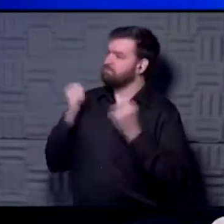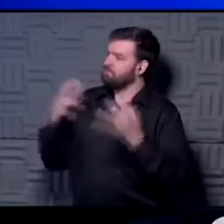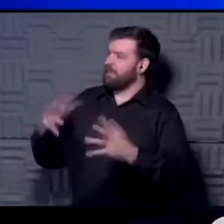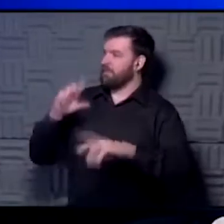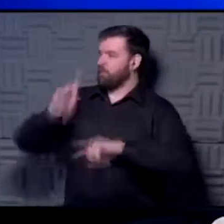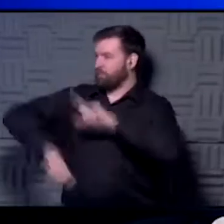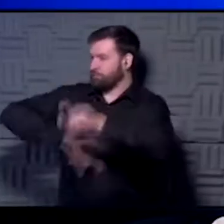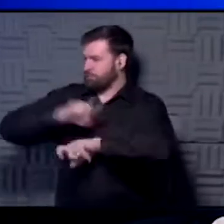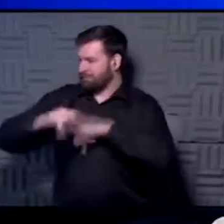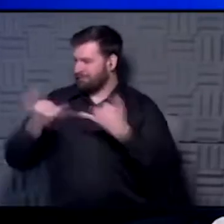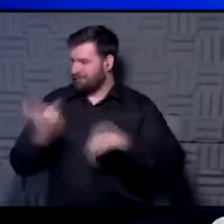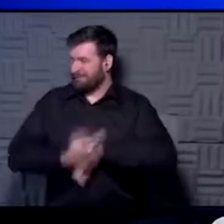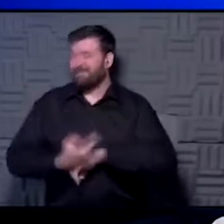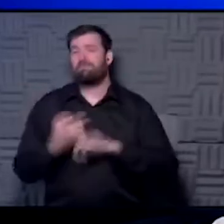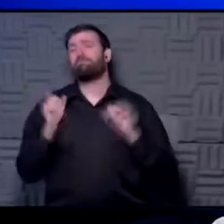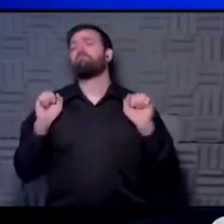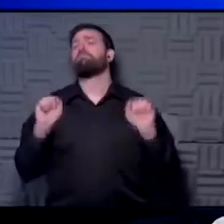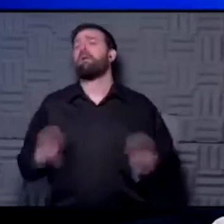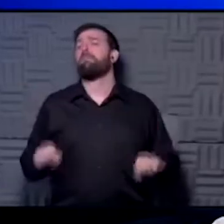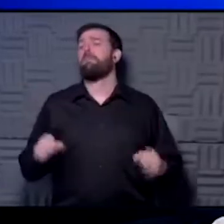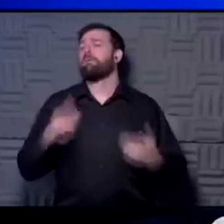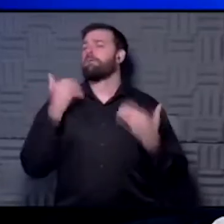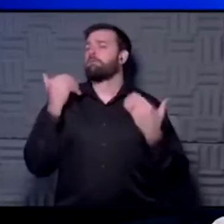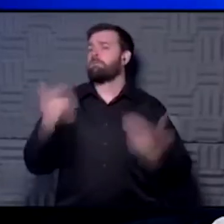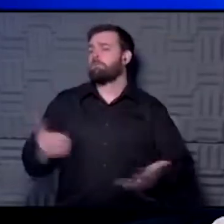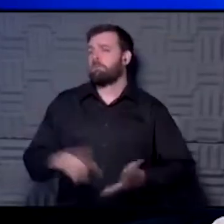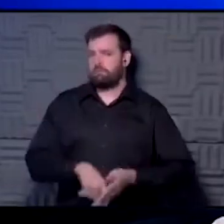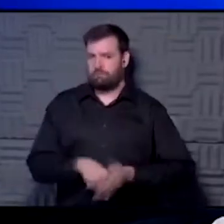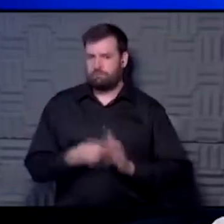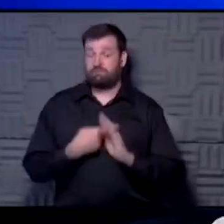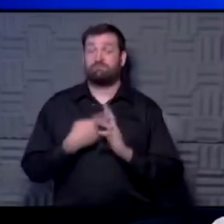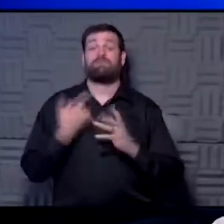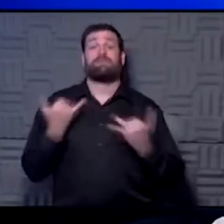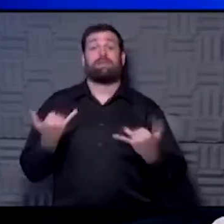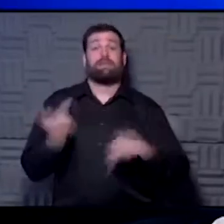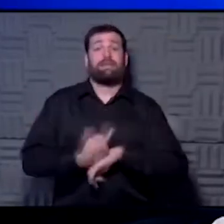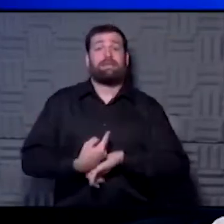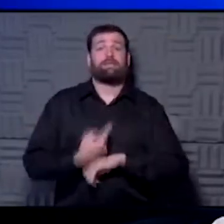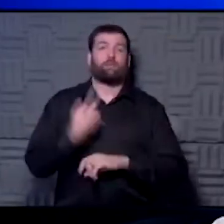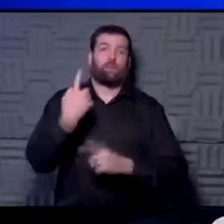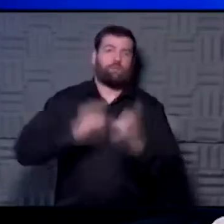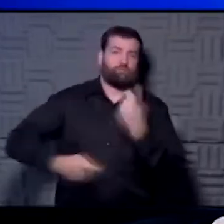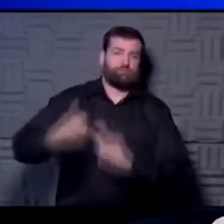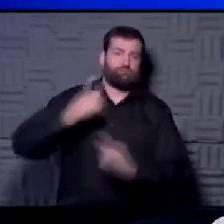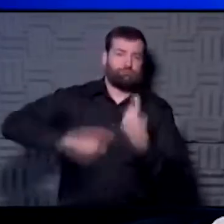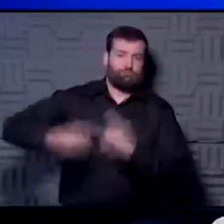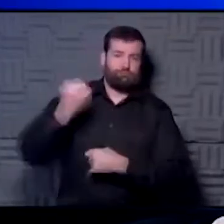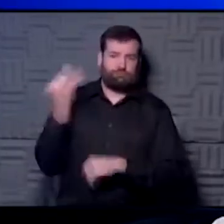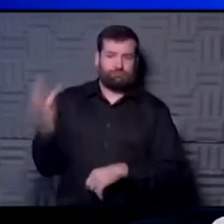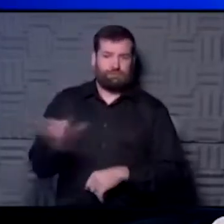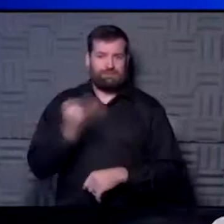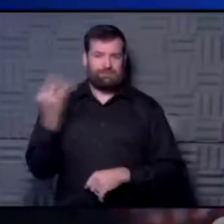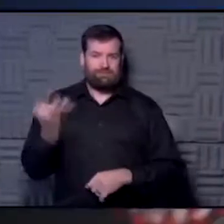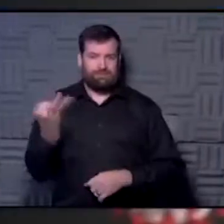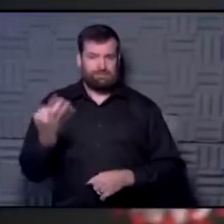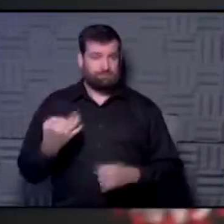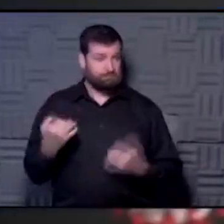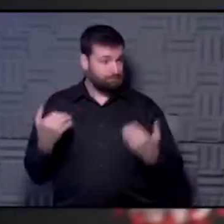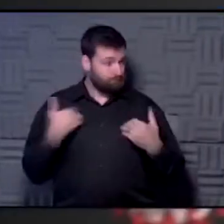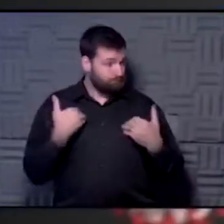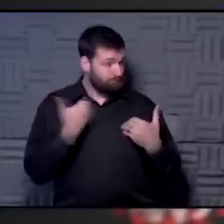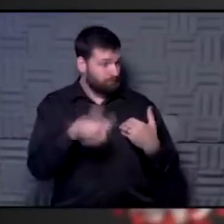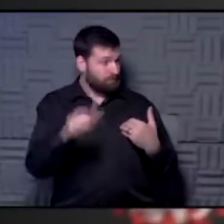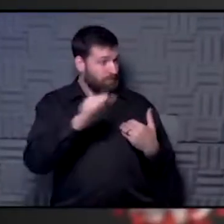out there today, so we should probably get to some of those because this is Question Friday. So, Jill, do you want to start us out? Sure. Do we have any